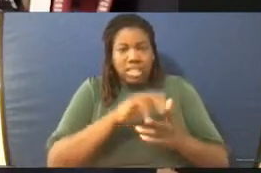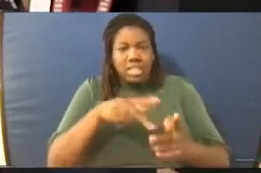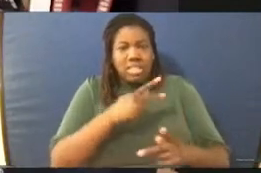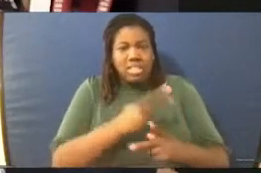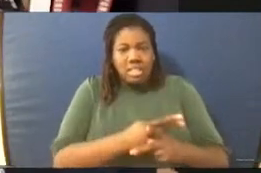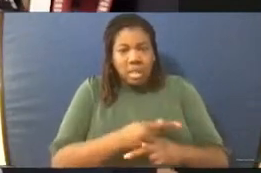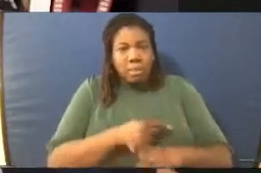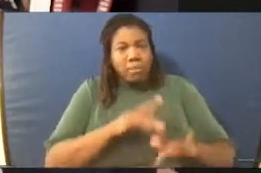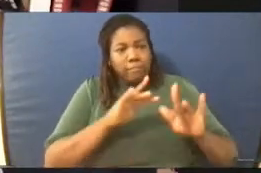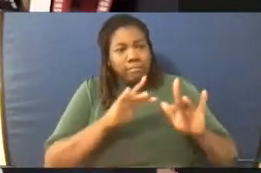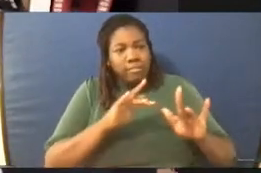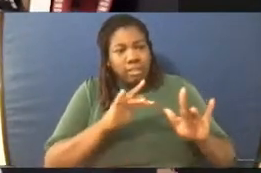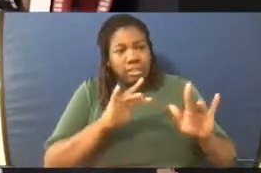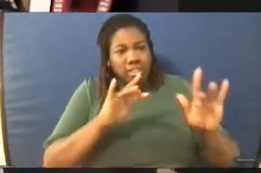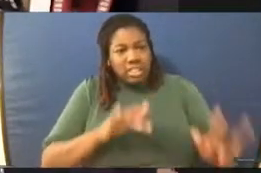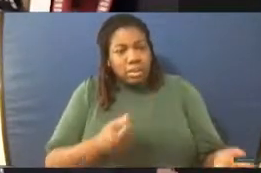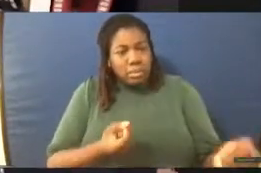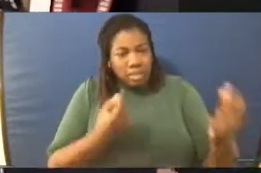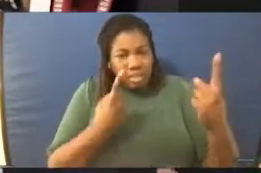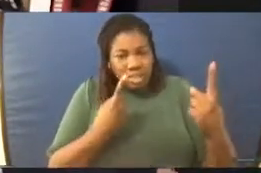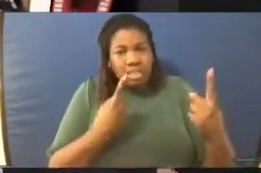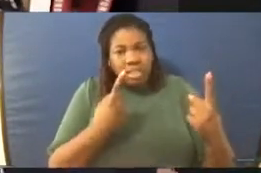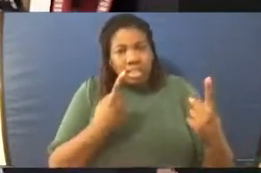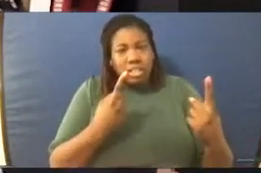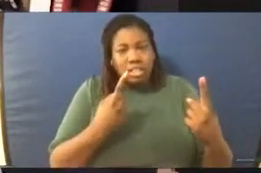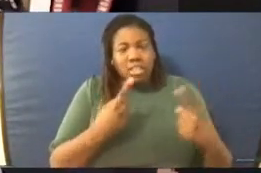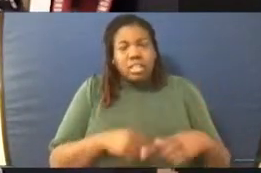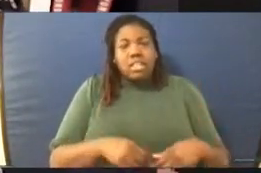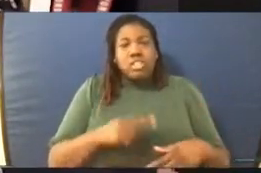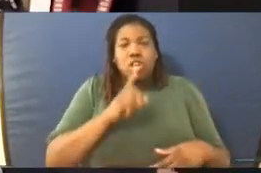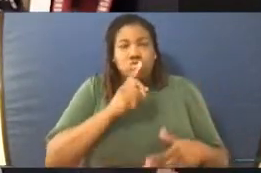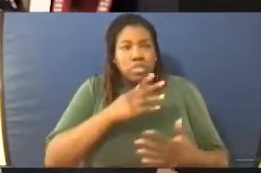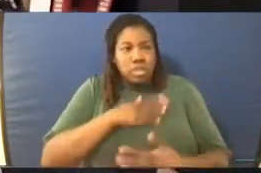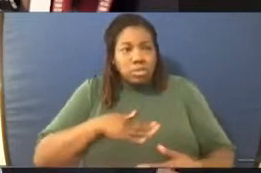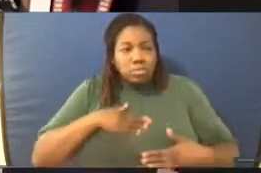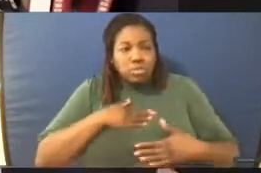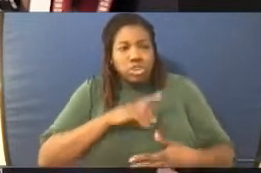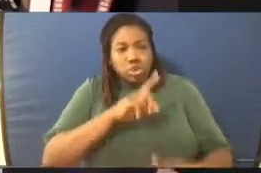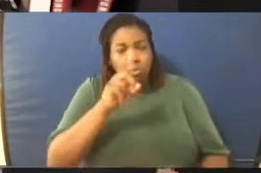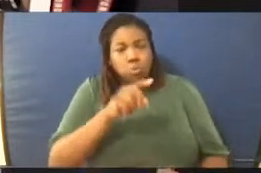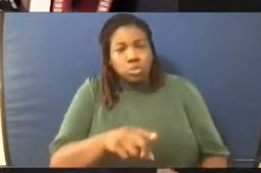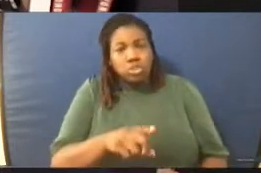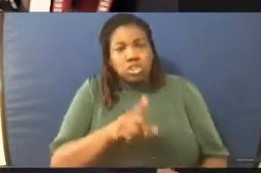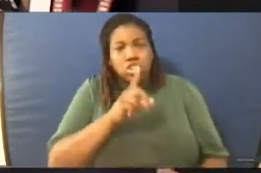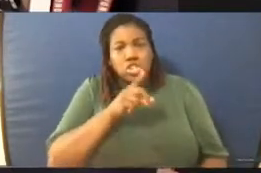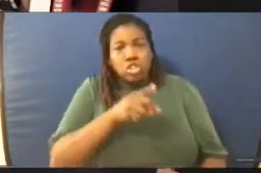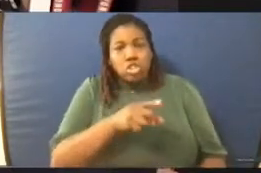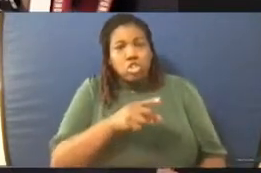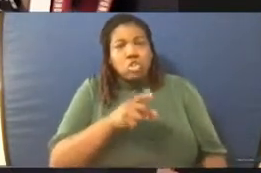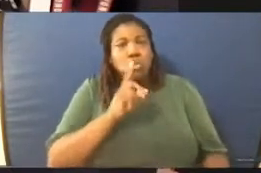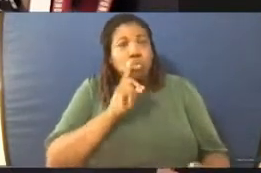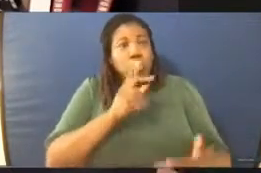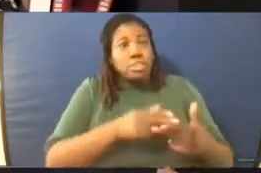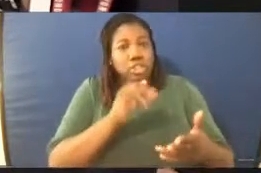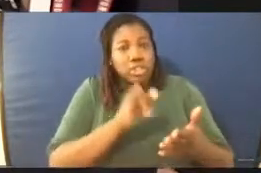and empowerment for communities of color. So I really appreciate that question and you lifting that question and that being the last question that we leave